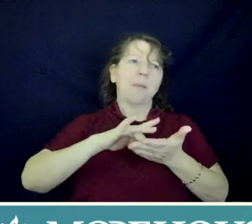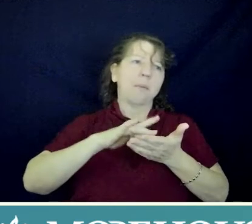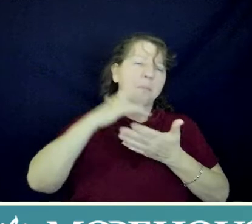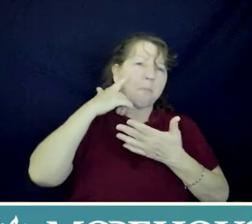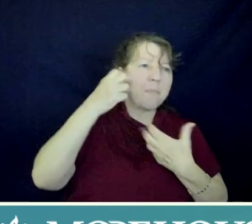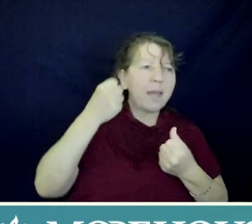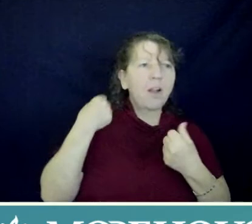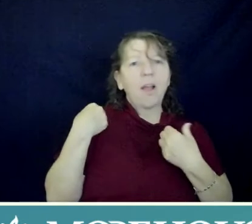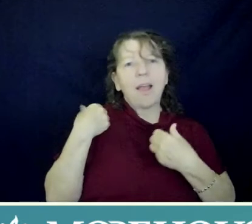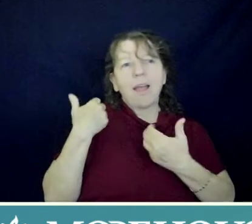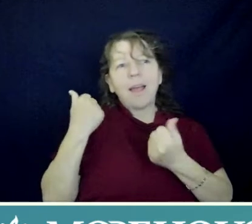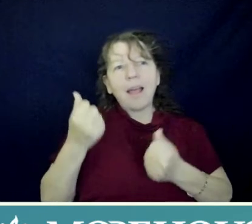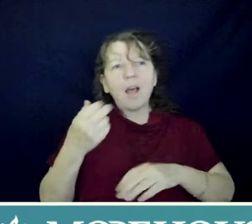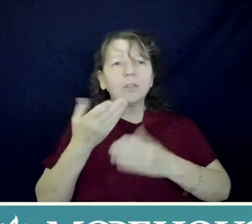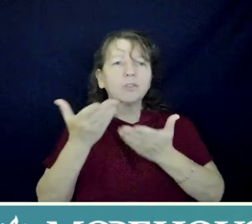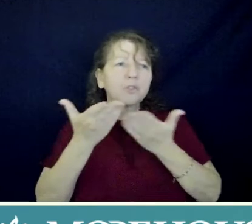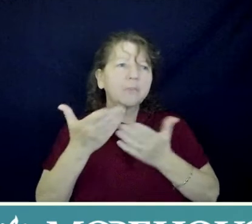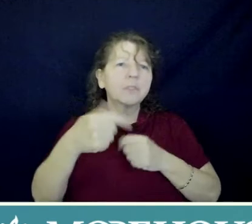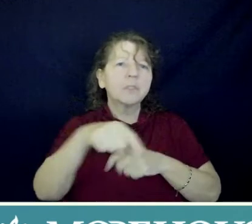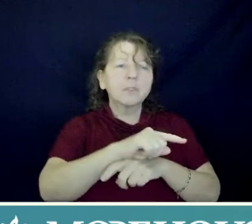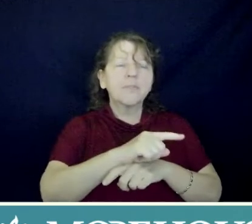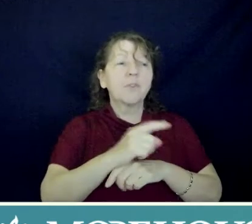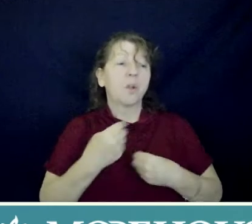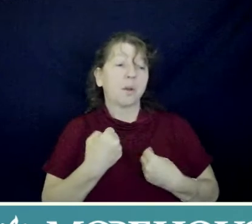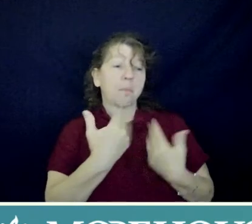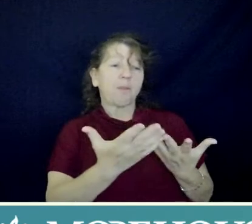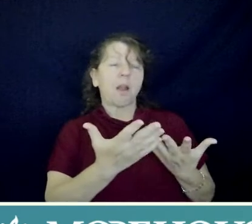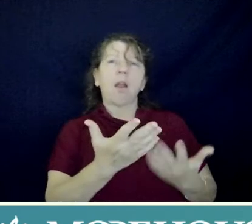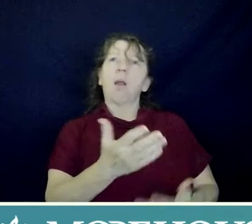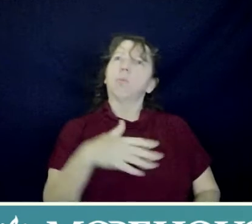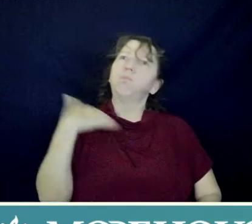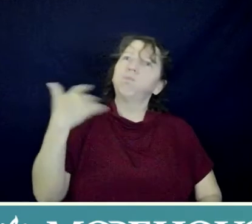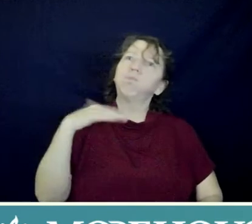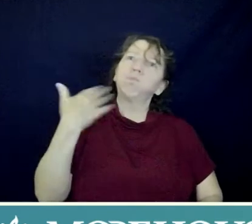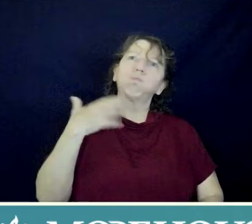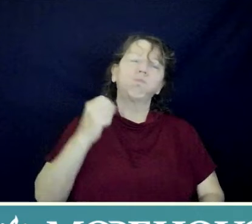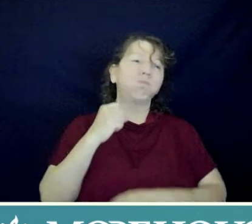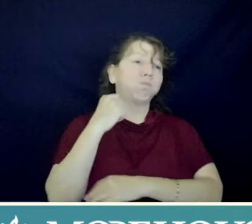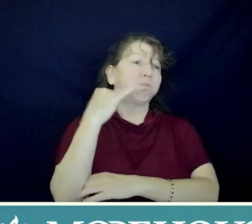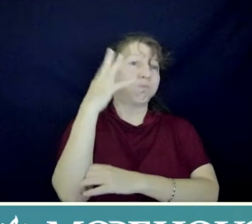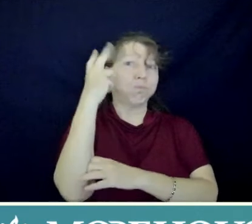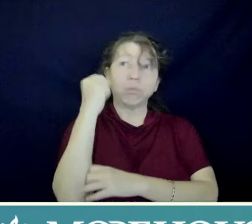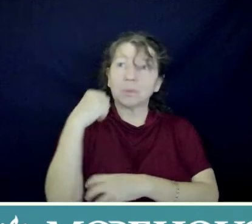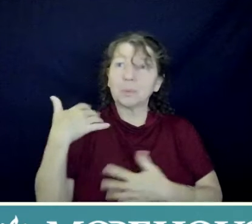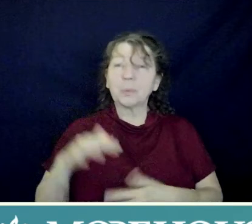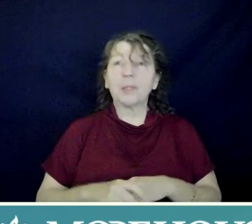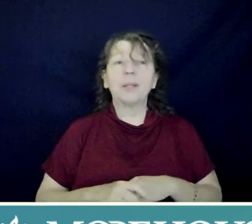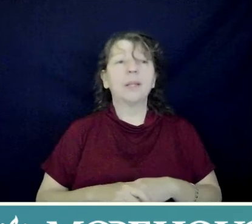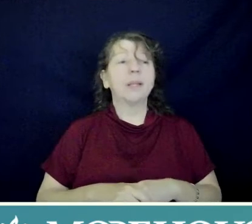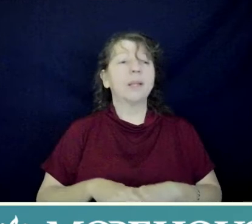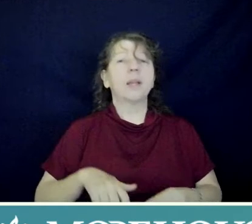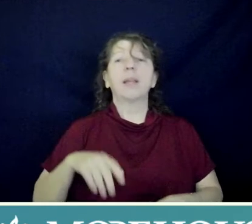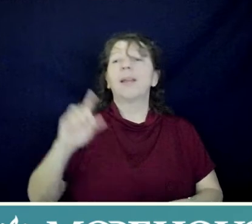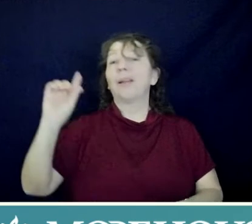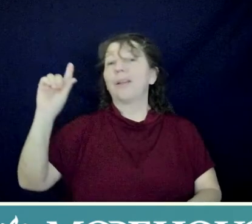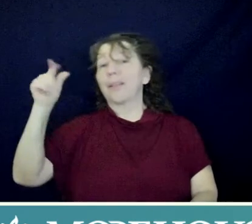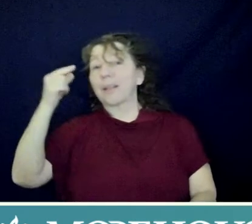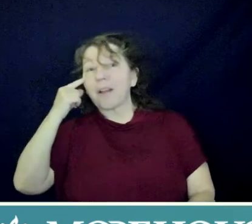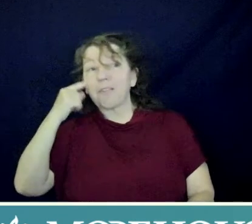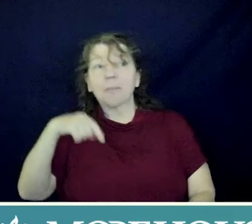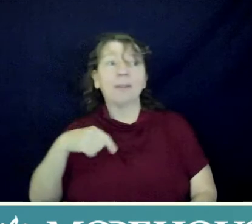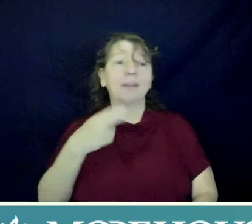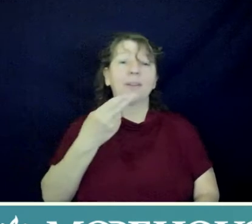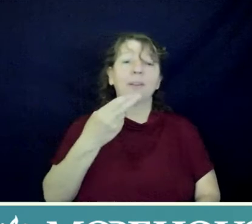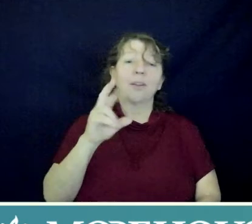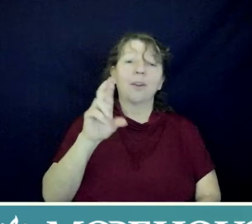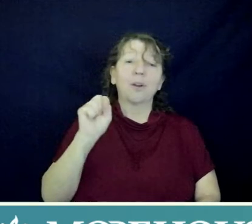for our clients. And the response has been overwhelming. The Ministry of Health, HRSA, and CDC, they're very pleased with how this